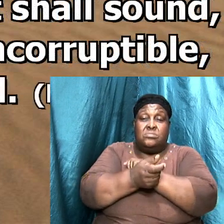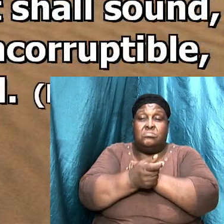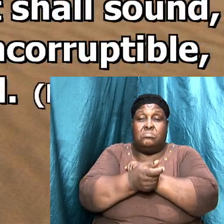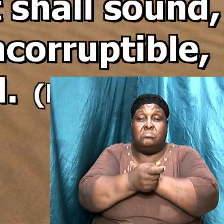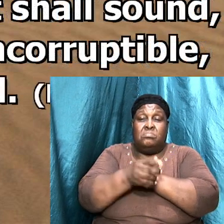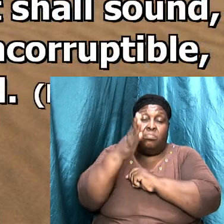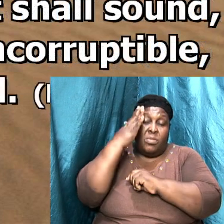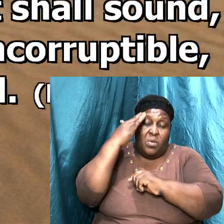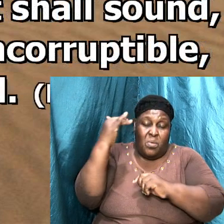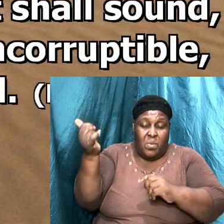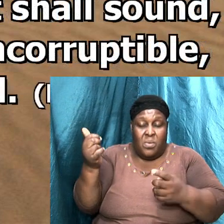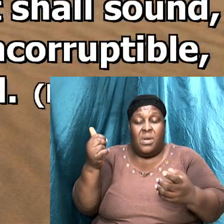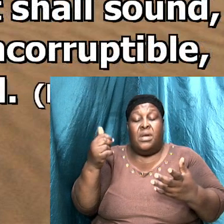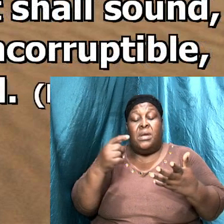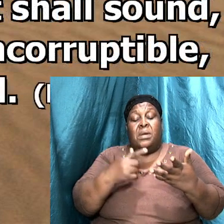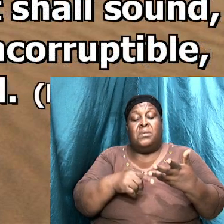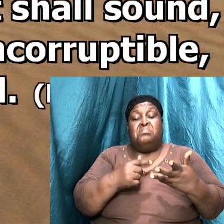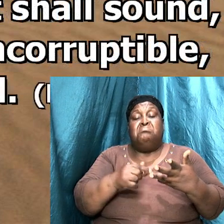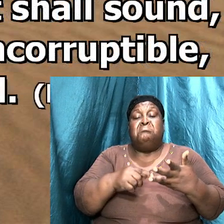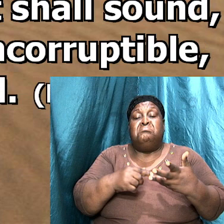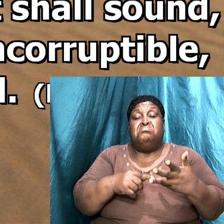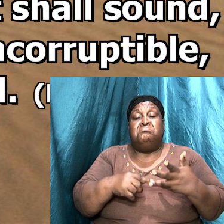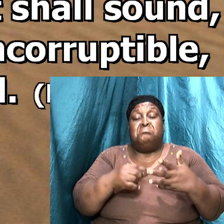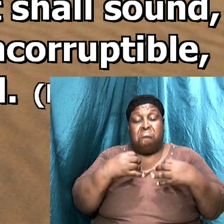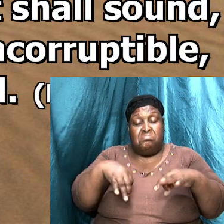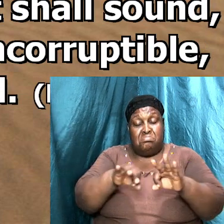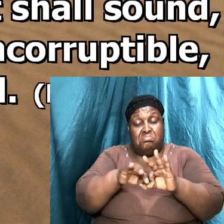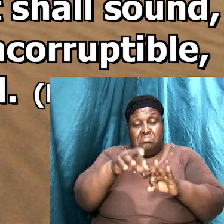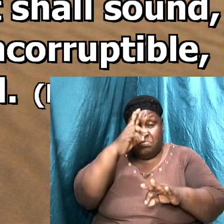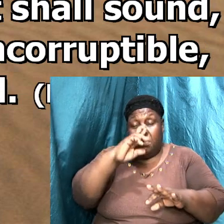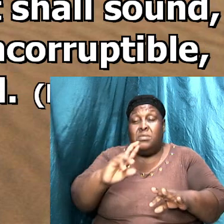is important Romans 8 26